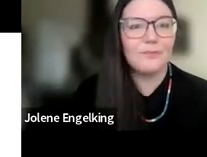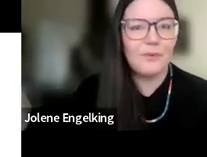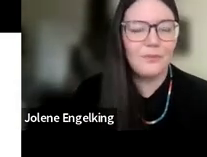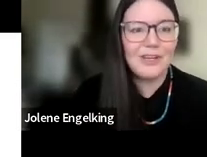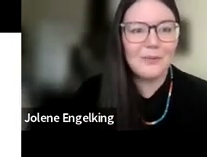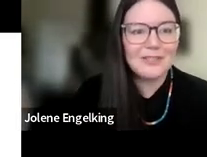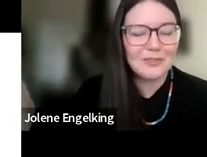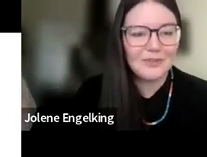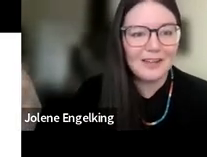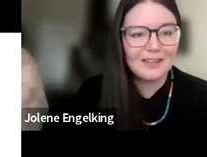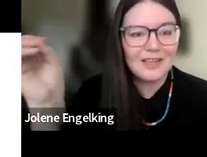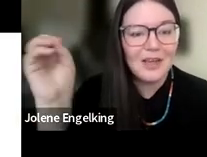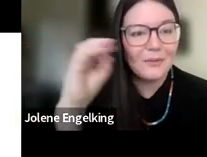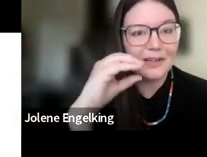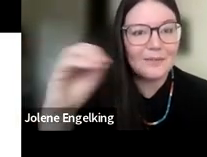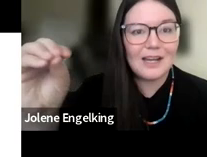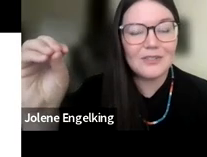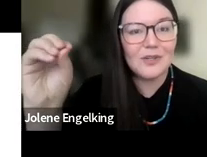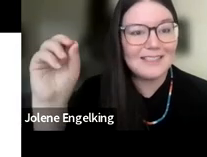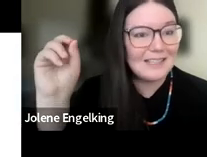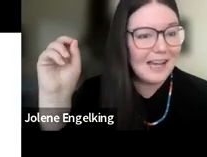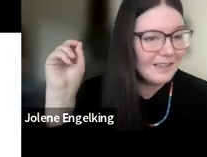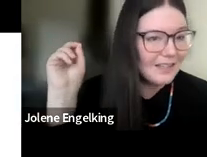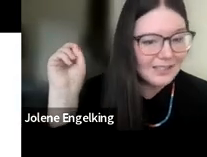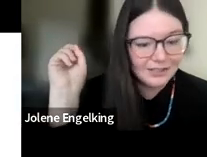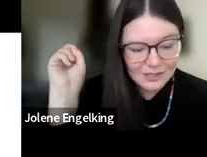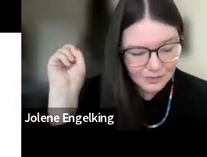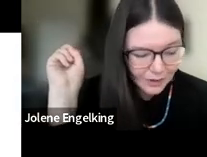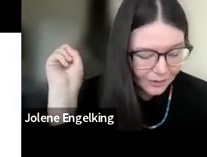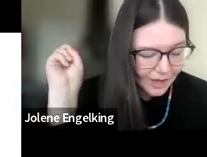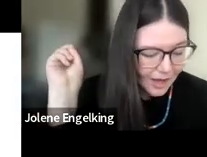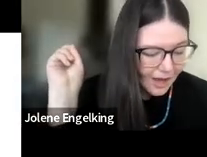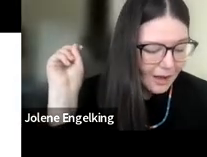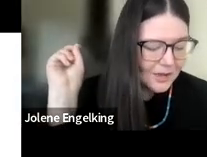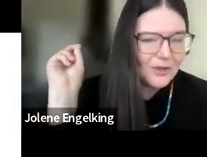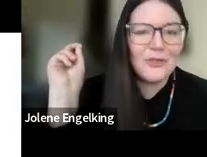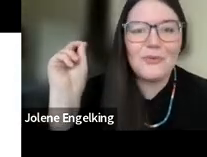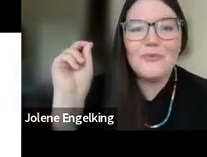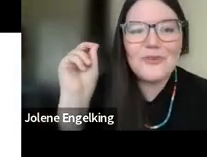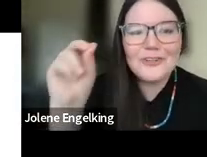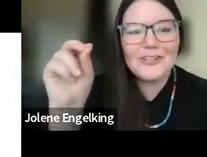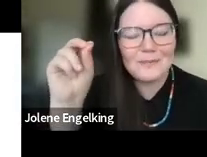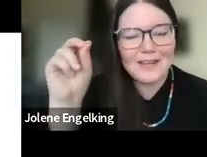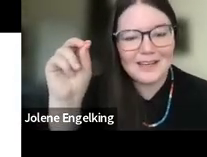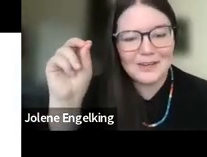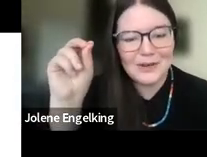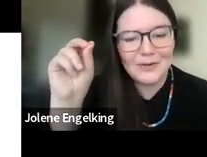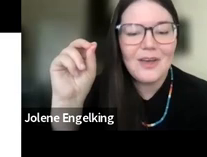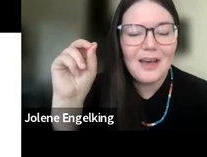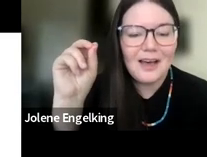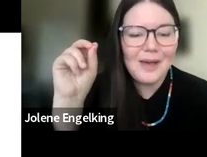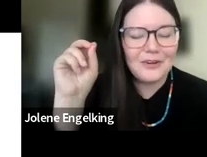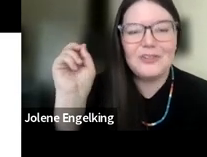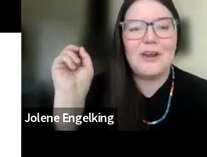us, we know about sexual violence when it comes down to it. It's not even necessarily, we don't know the words, we might not